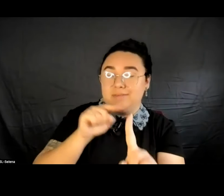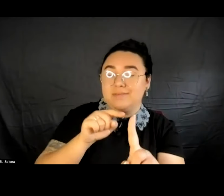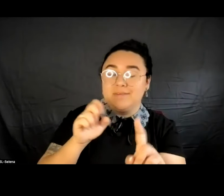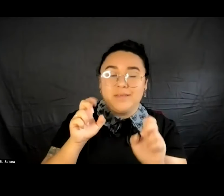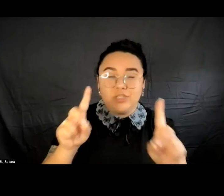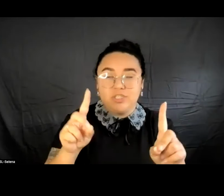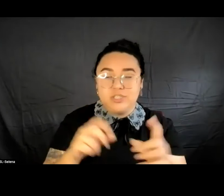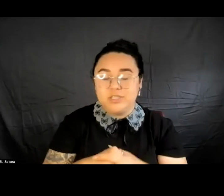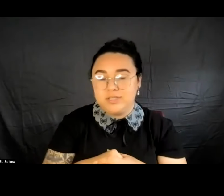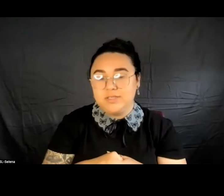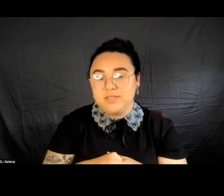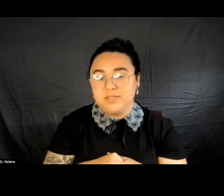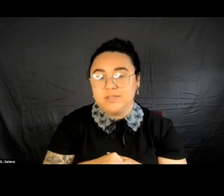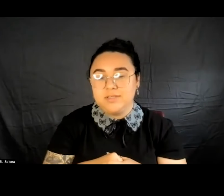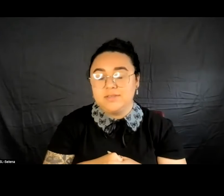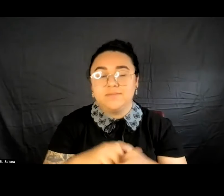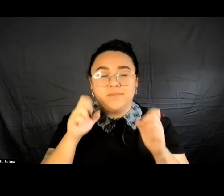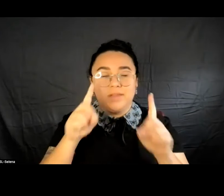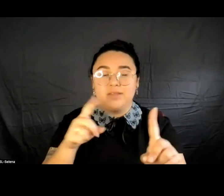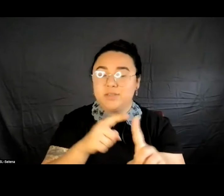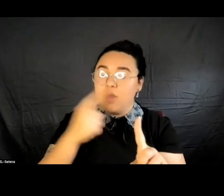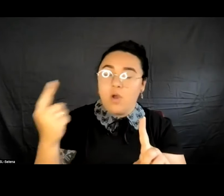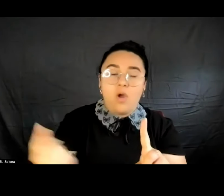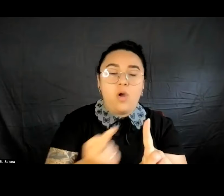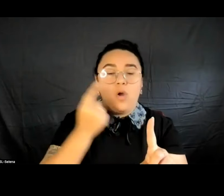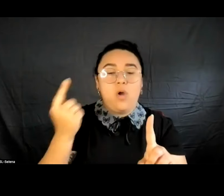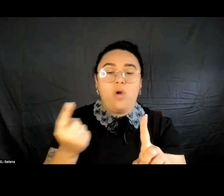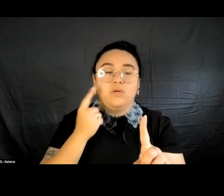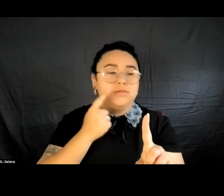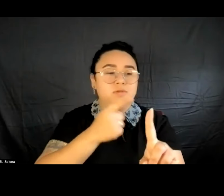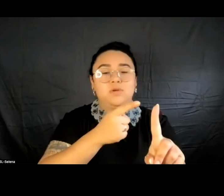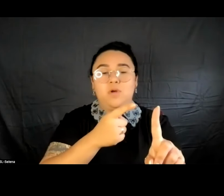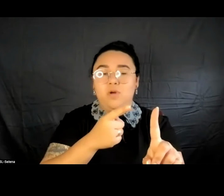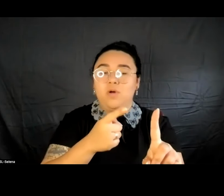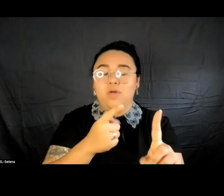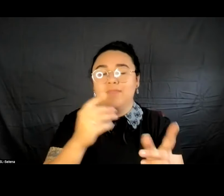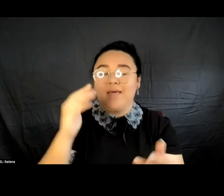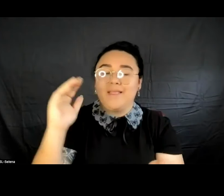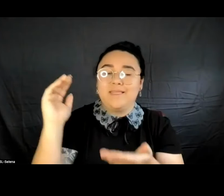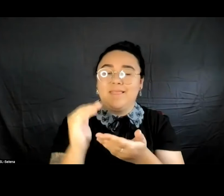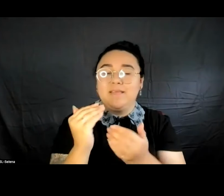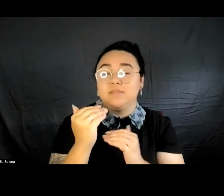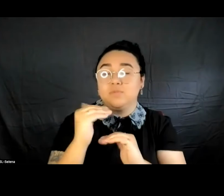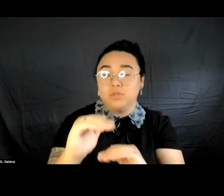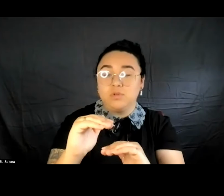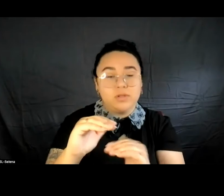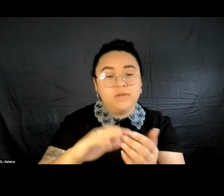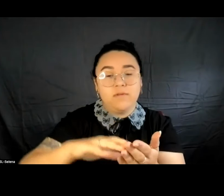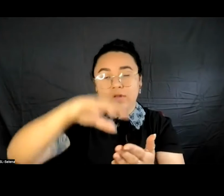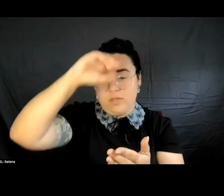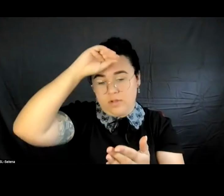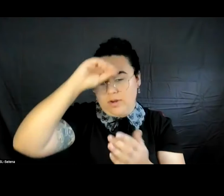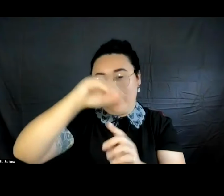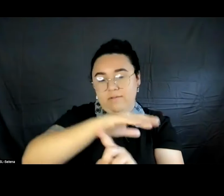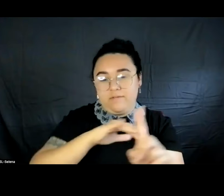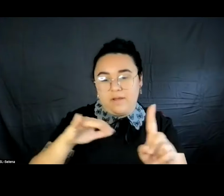It's education is always striving to be what they call kind of least restrictive learning environment. And how